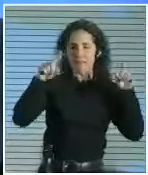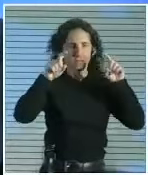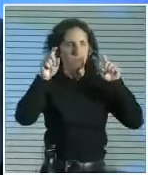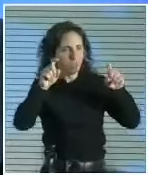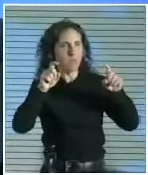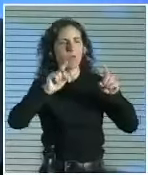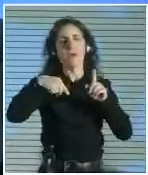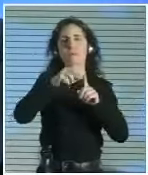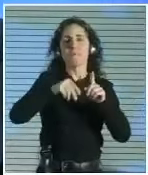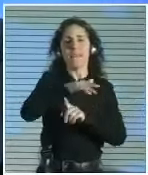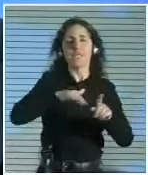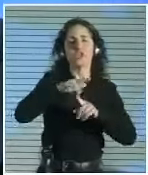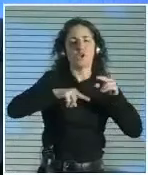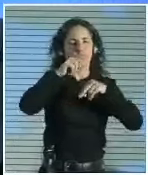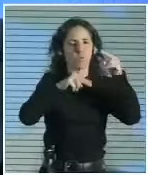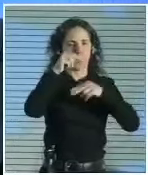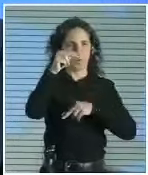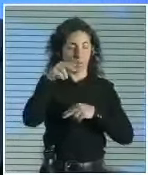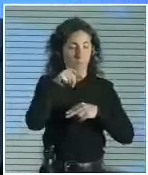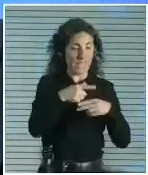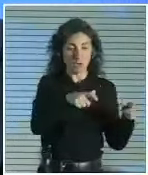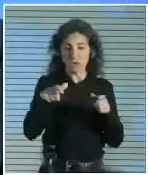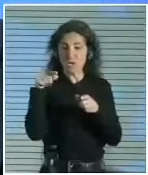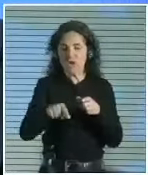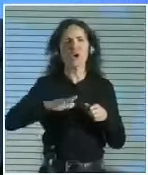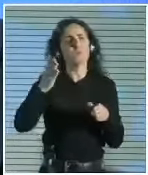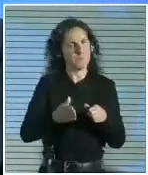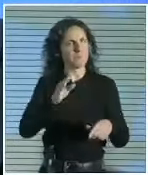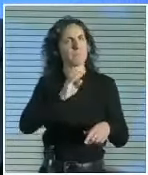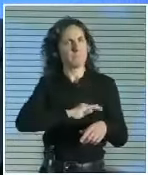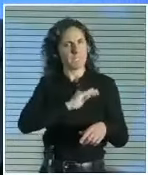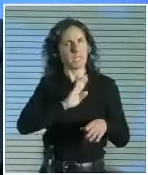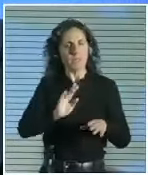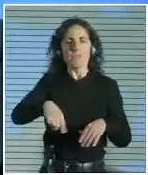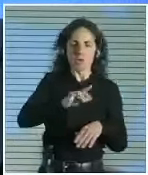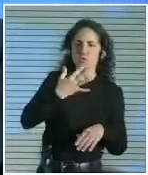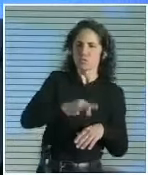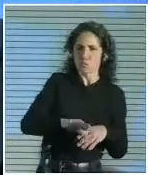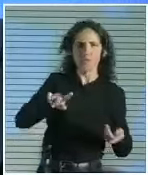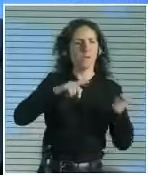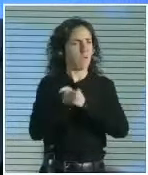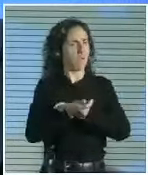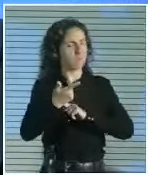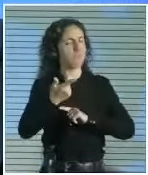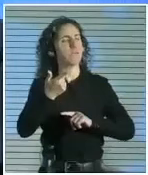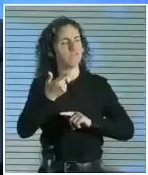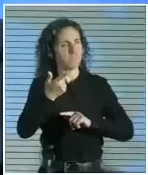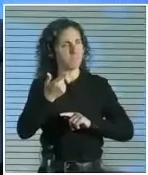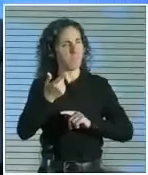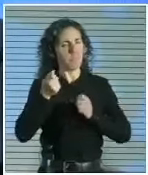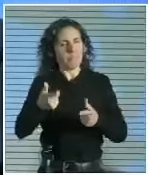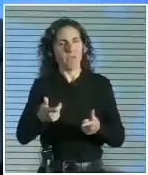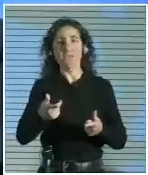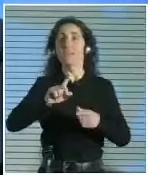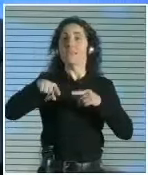high impact sectors and enablers for change. Just to finalize the question on implementation, we believe that there